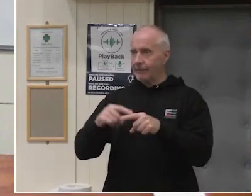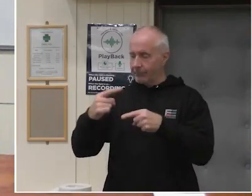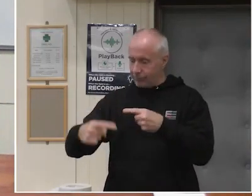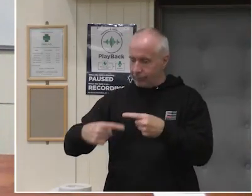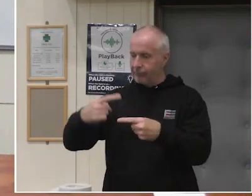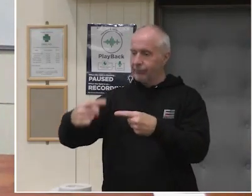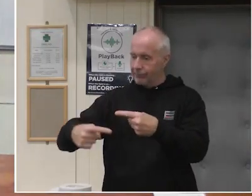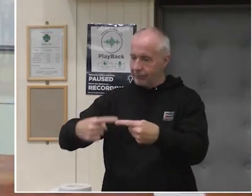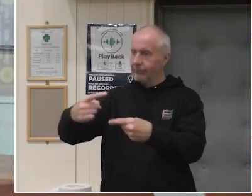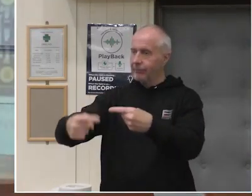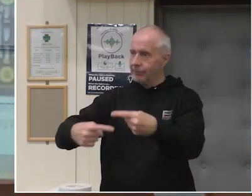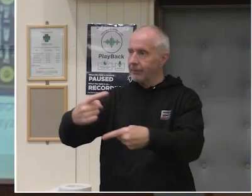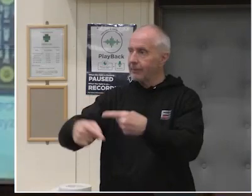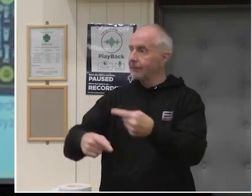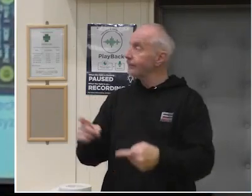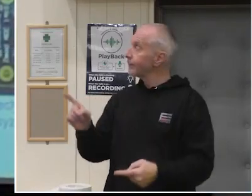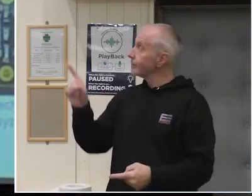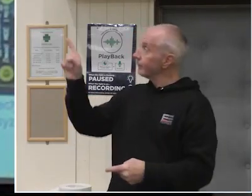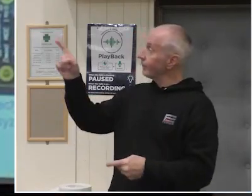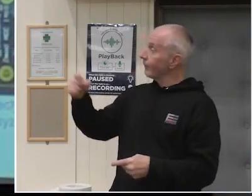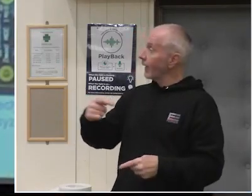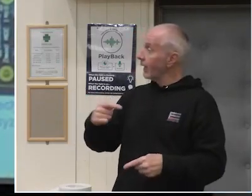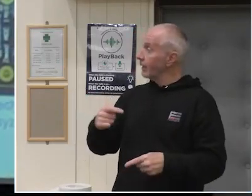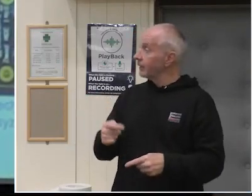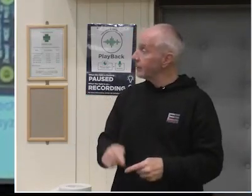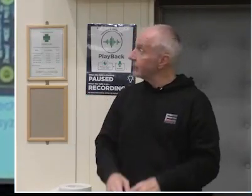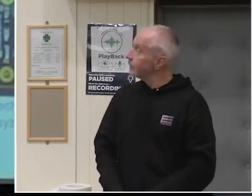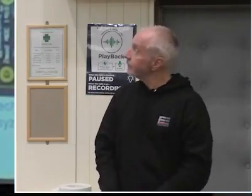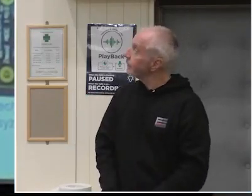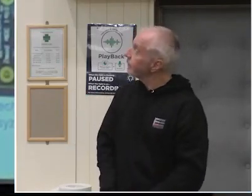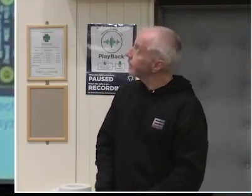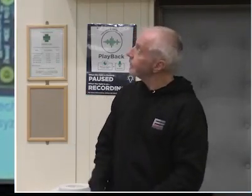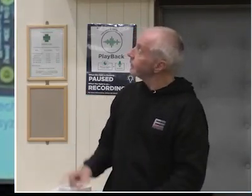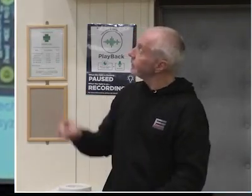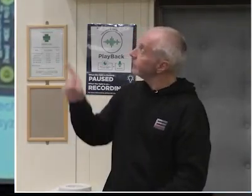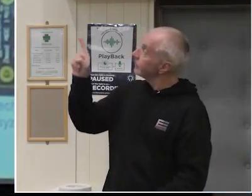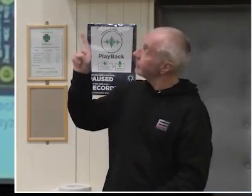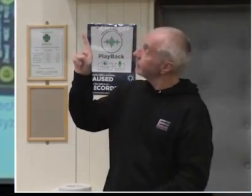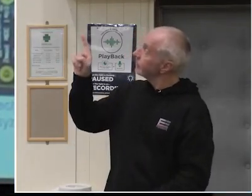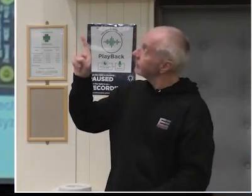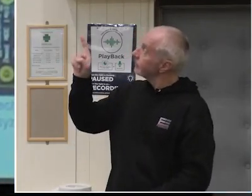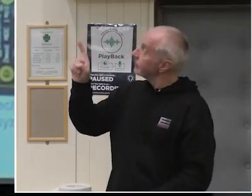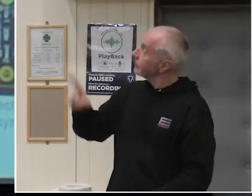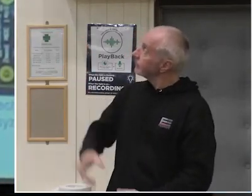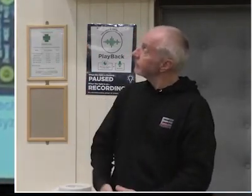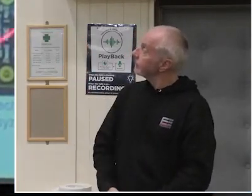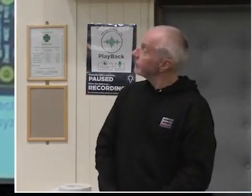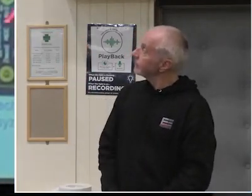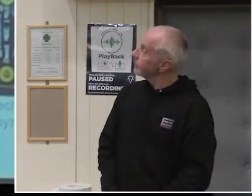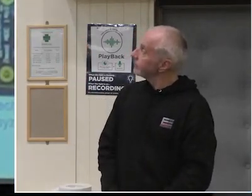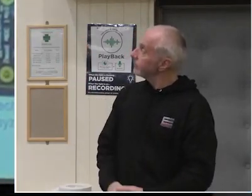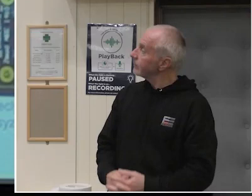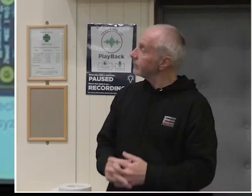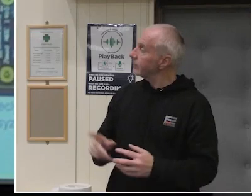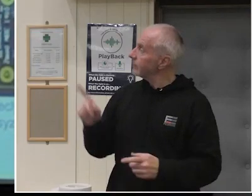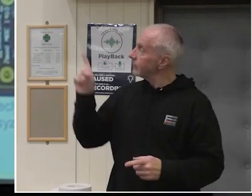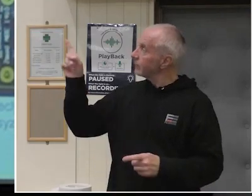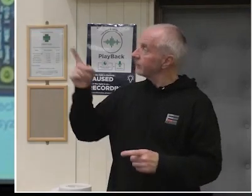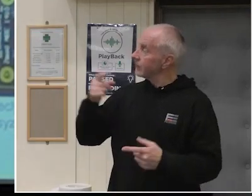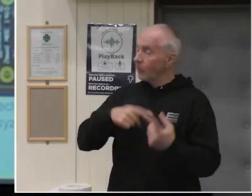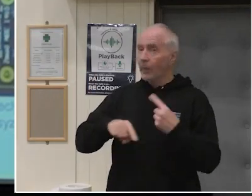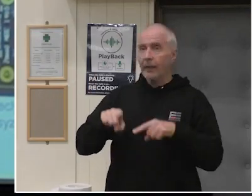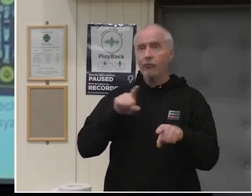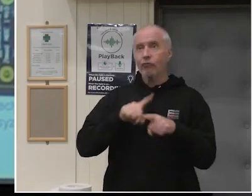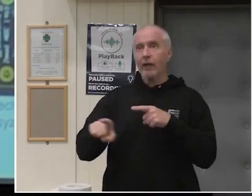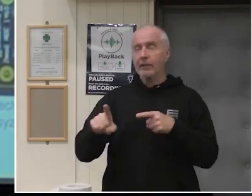them that I've been using, and this is one that features prominently over the next couple of slides. This is what we're aiming to try